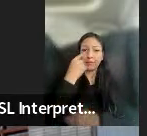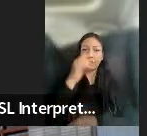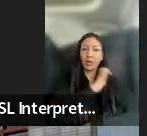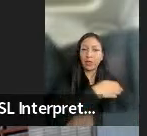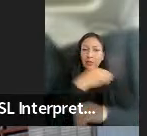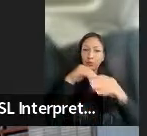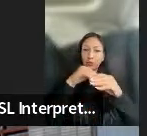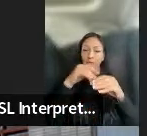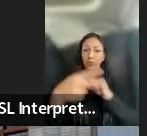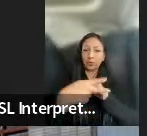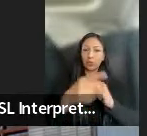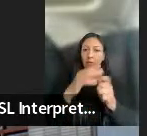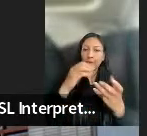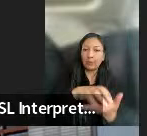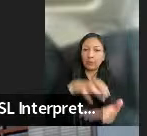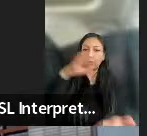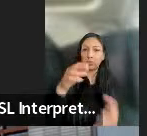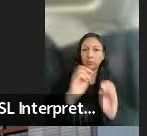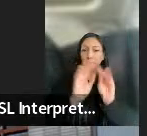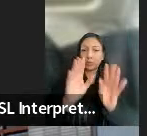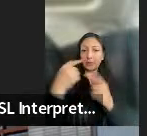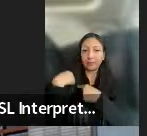become abundantly clear in the years since.